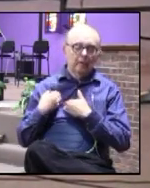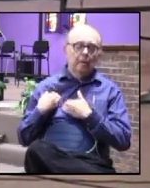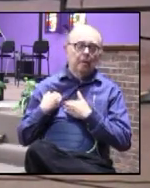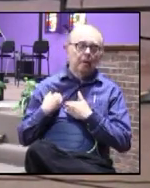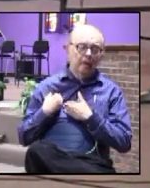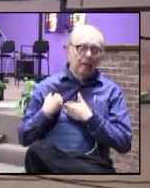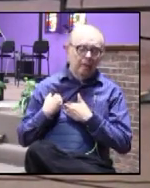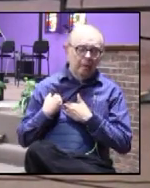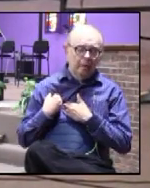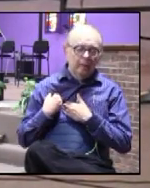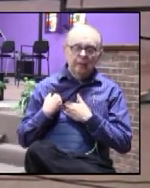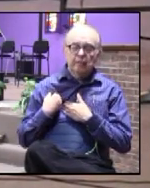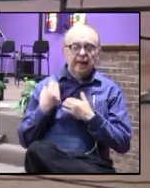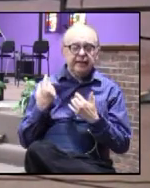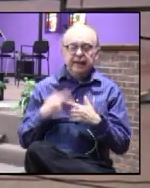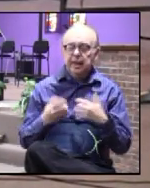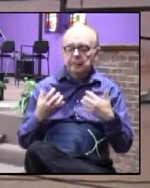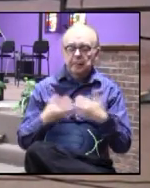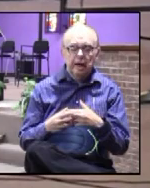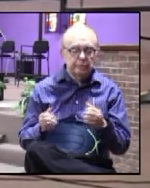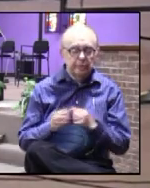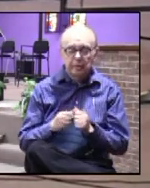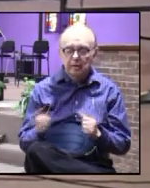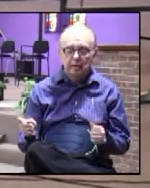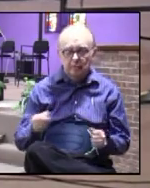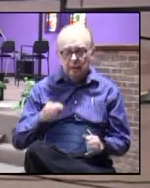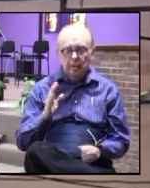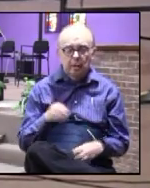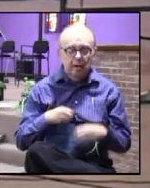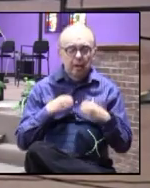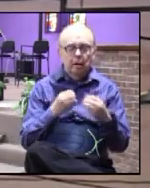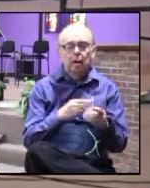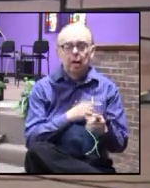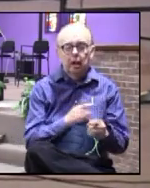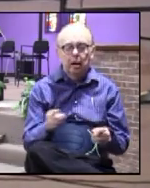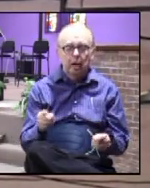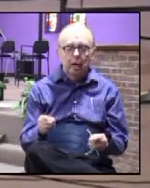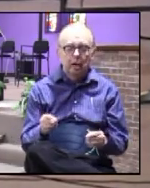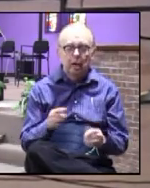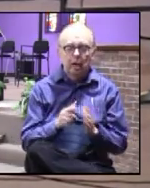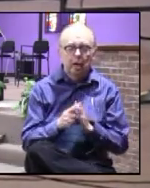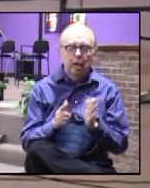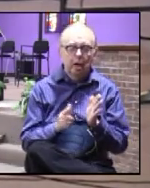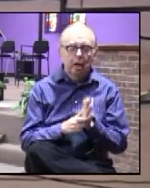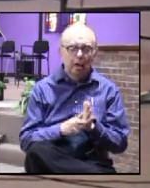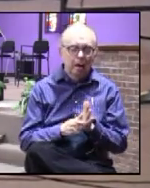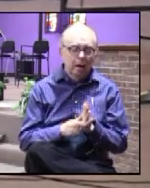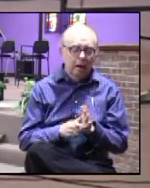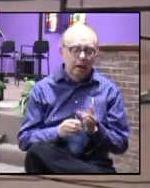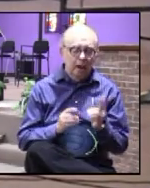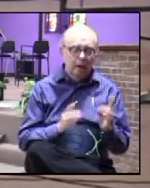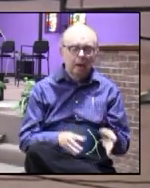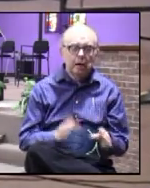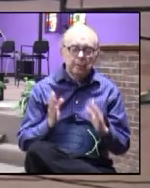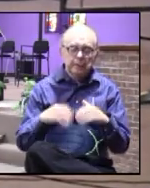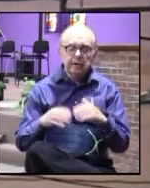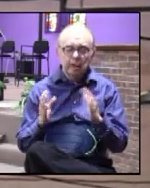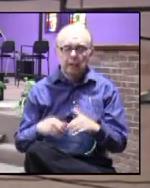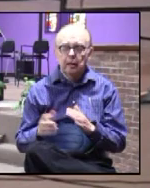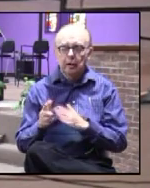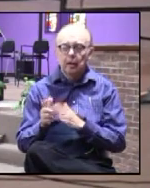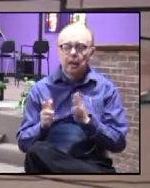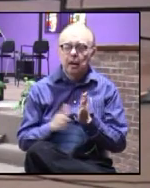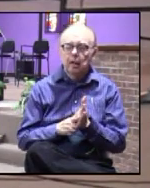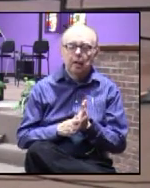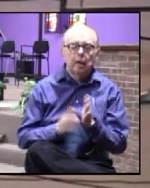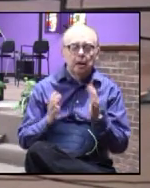couldn't measure up to the law. God had given them the law, and man, they had to take and break it down and break it down and